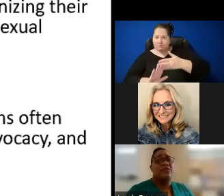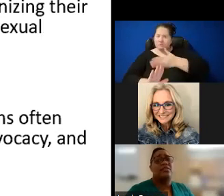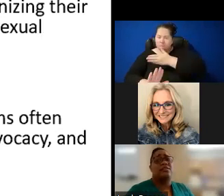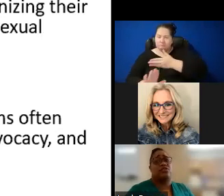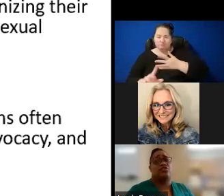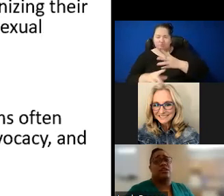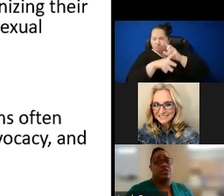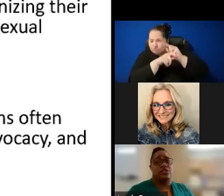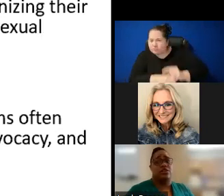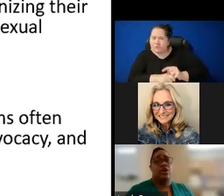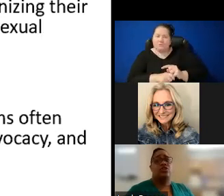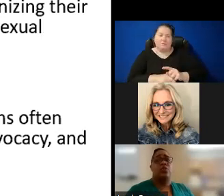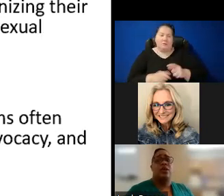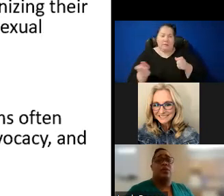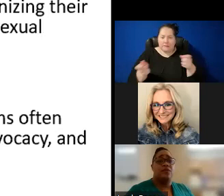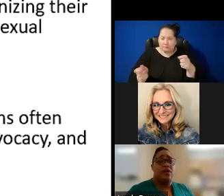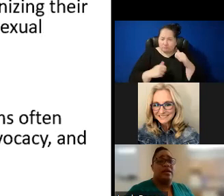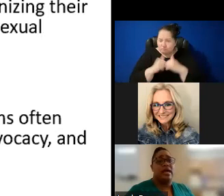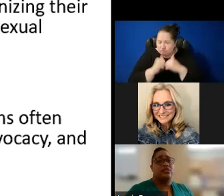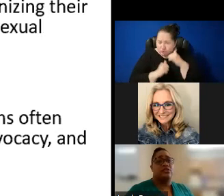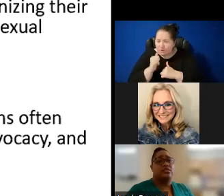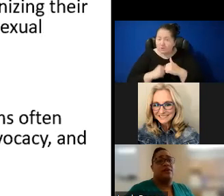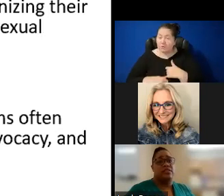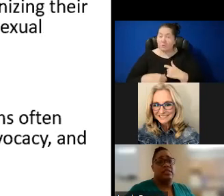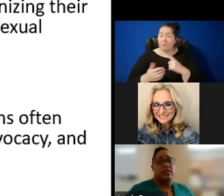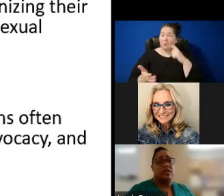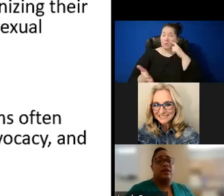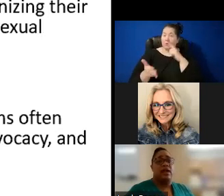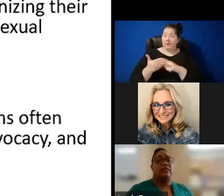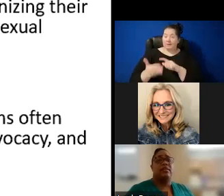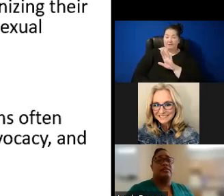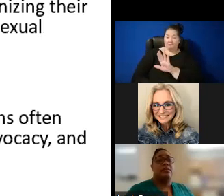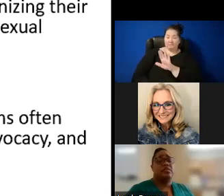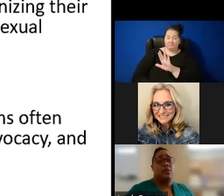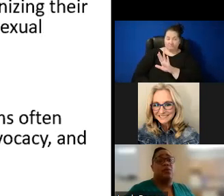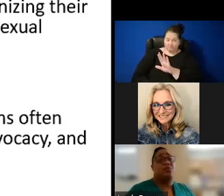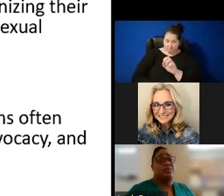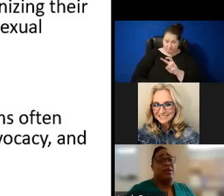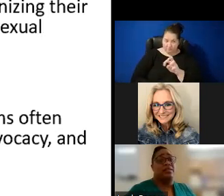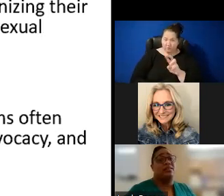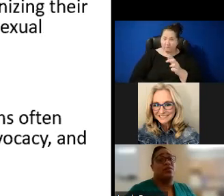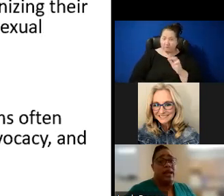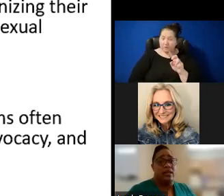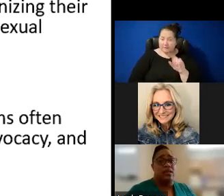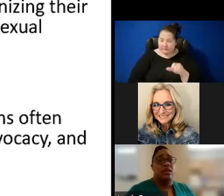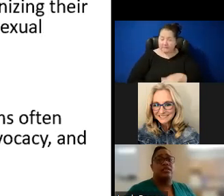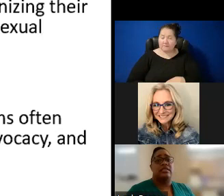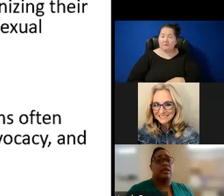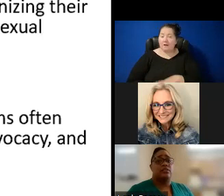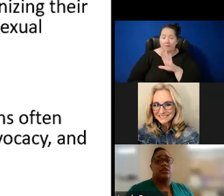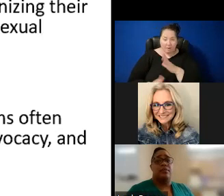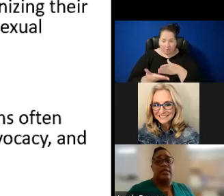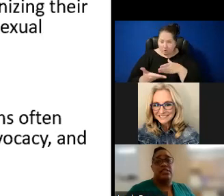and governance structures. So we want to recognize their sovereignty, right? This means that we're respecting their right